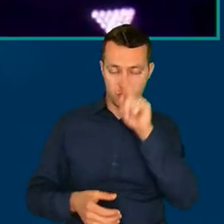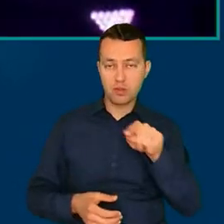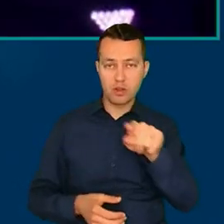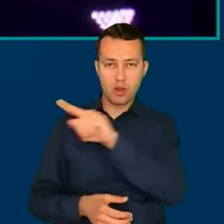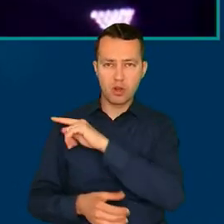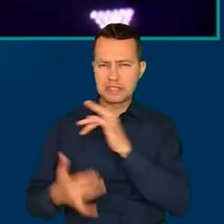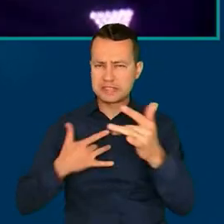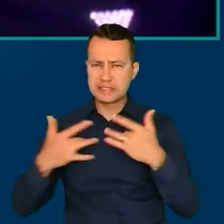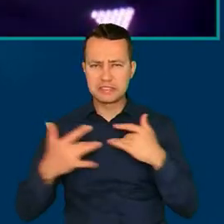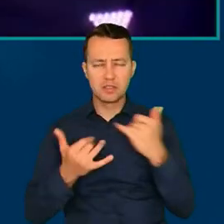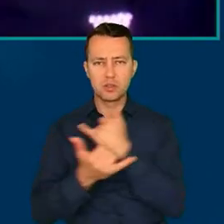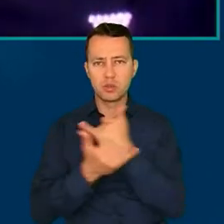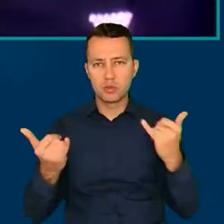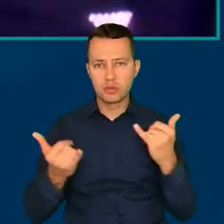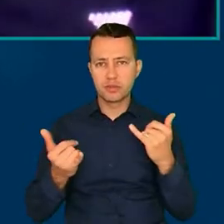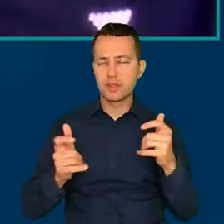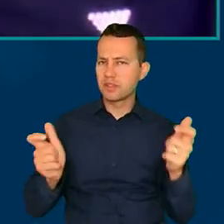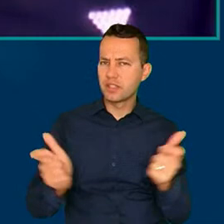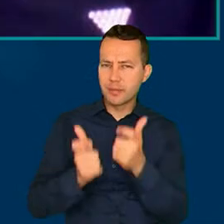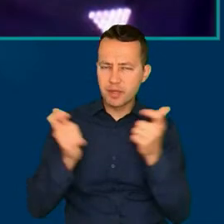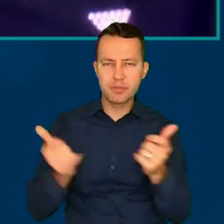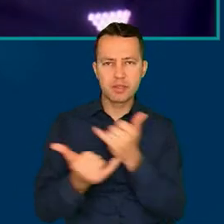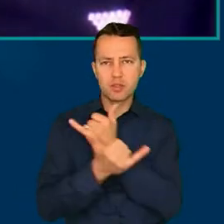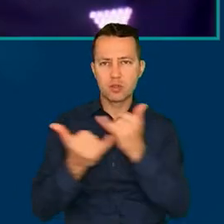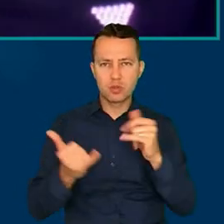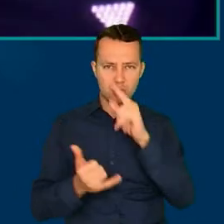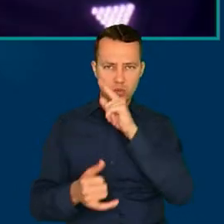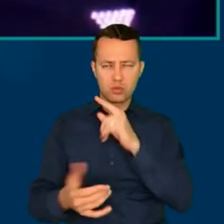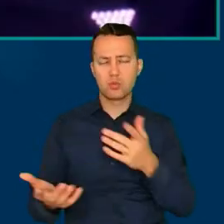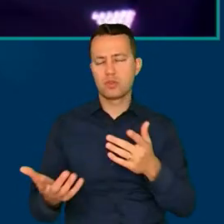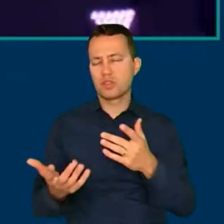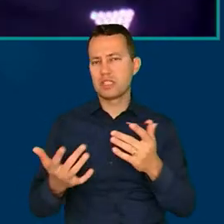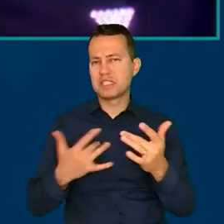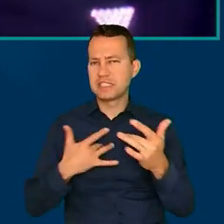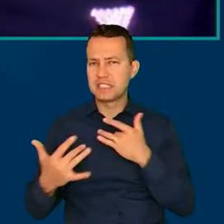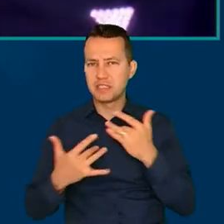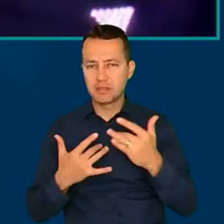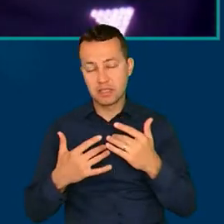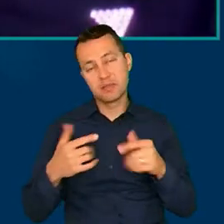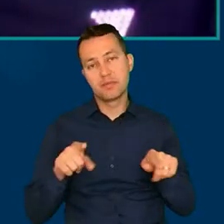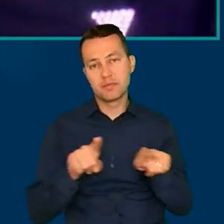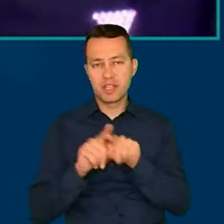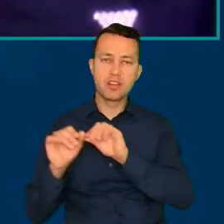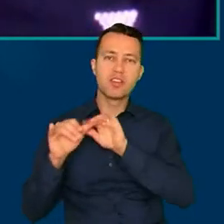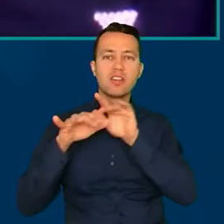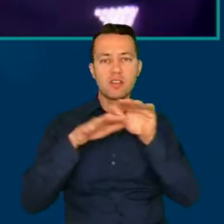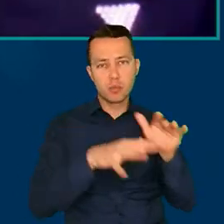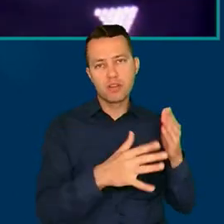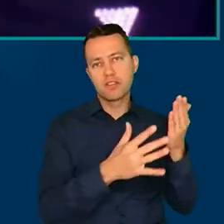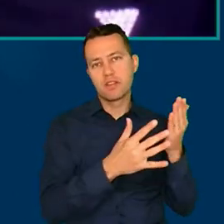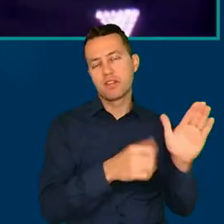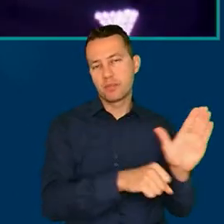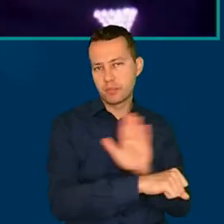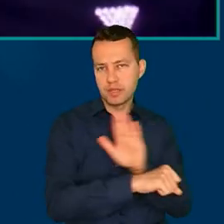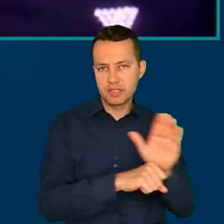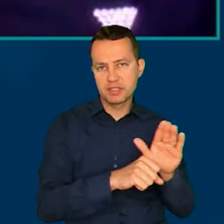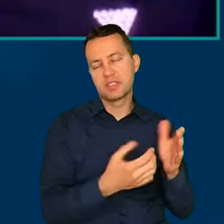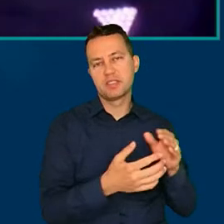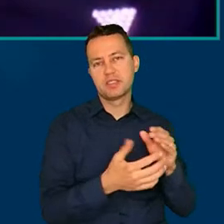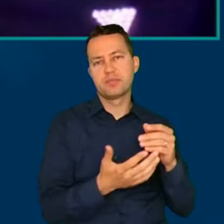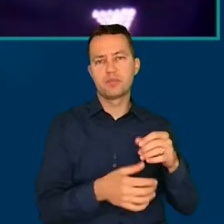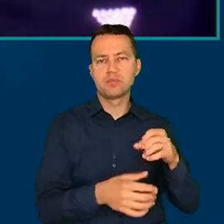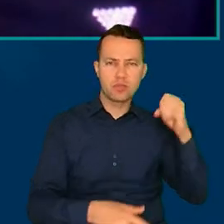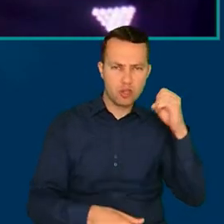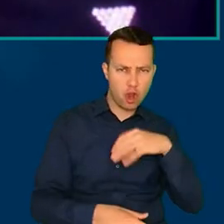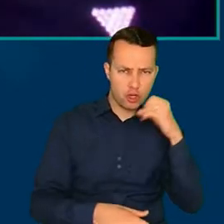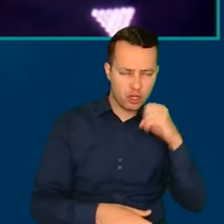for the people, the bigger the risk for the particular people, the bigger the risk for the business. This needs to be